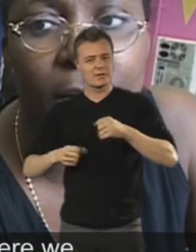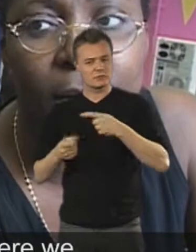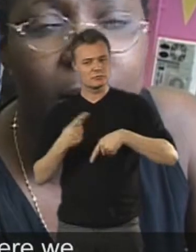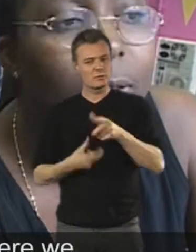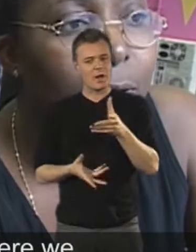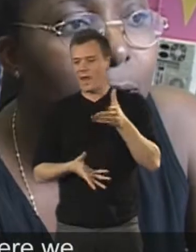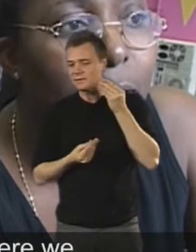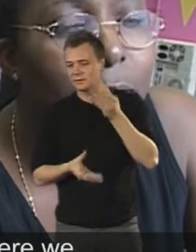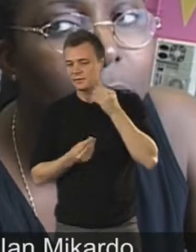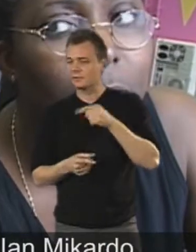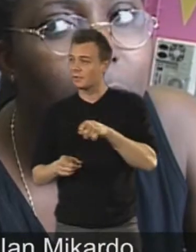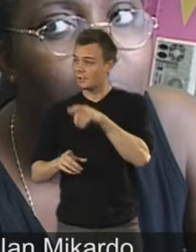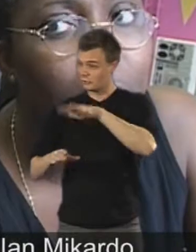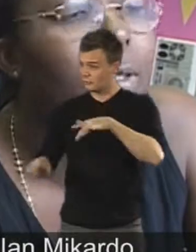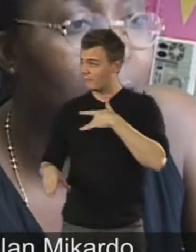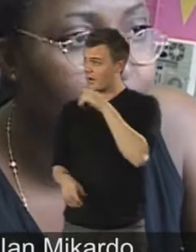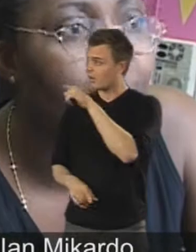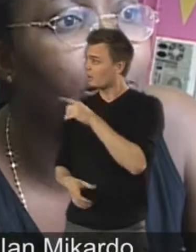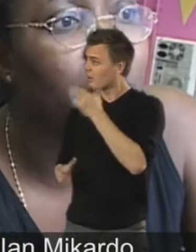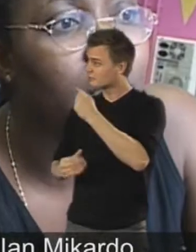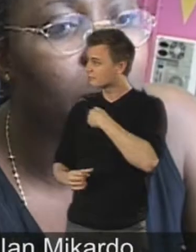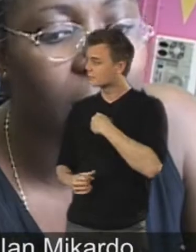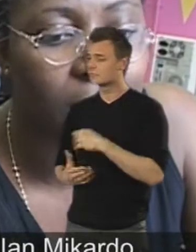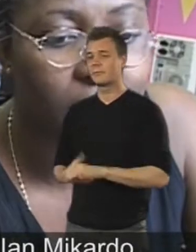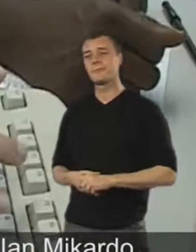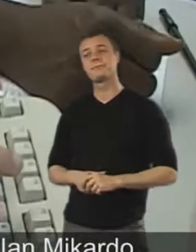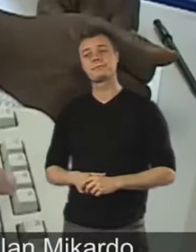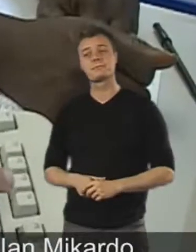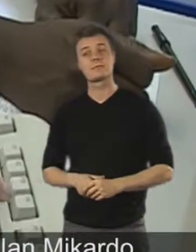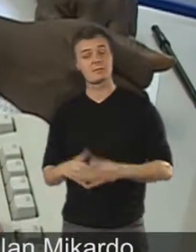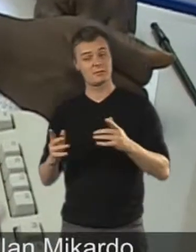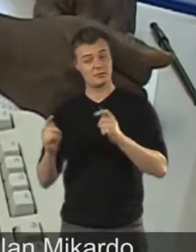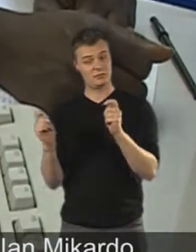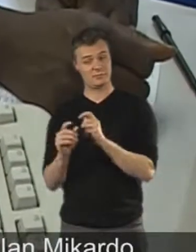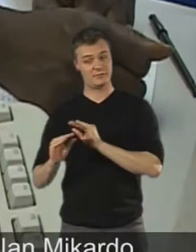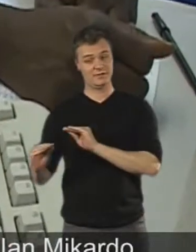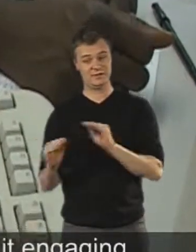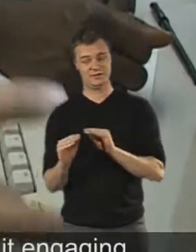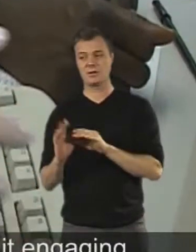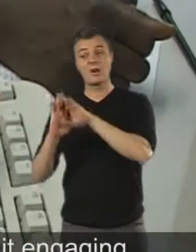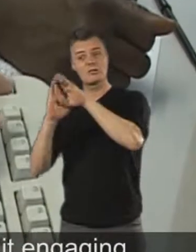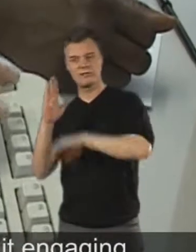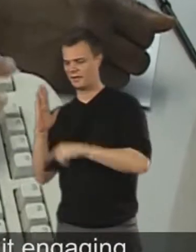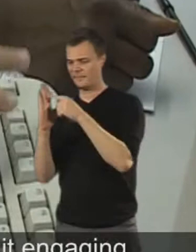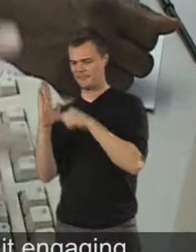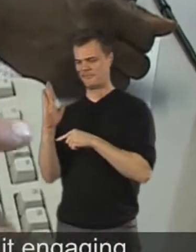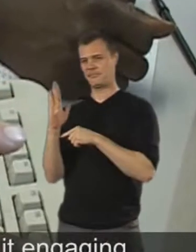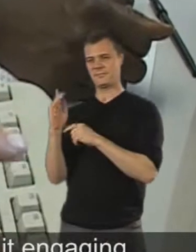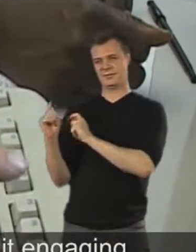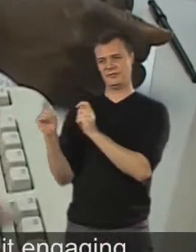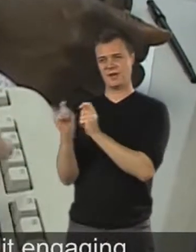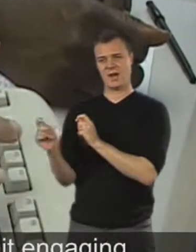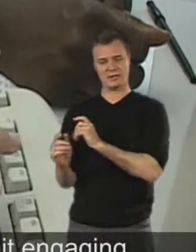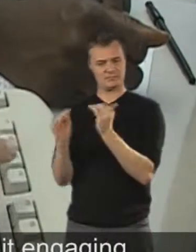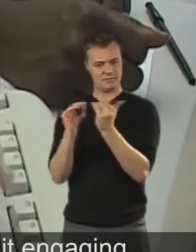children felt listened to. A major adjustment to teaching at Ian Mercado was to restructure the curriculum to meet the needs of pupils so that they